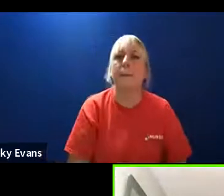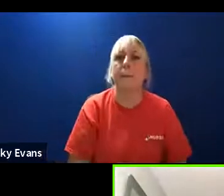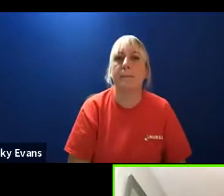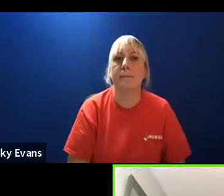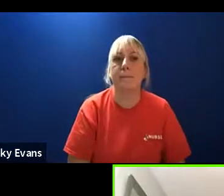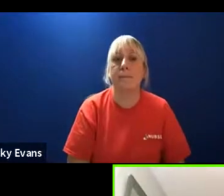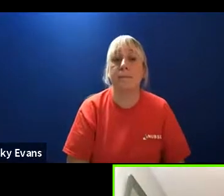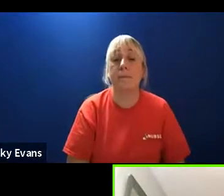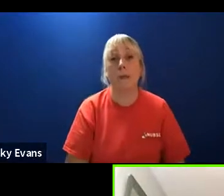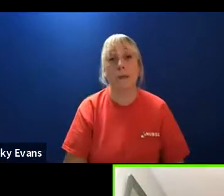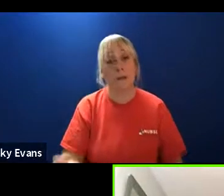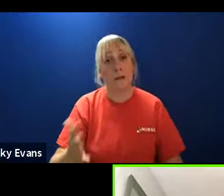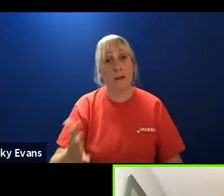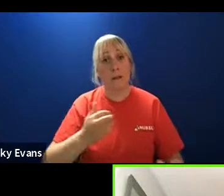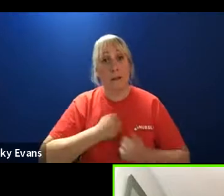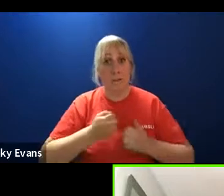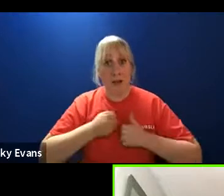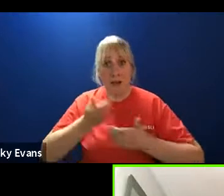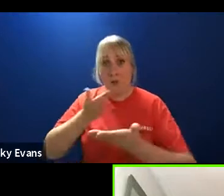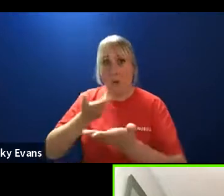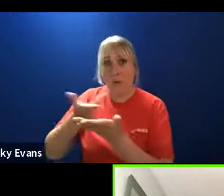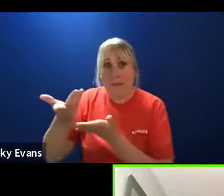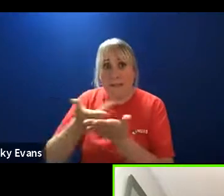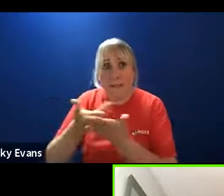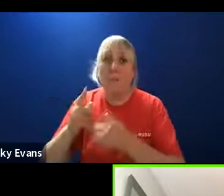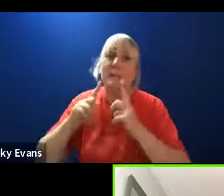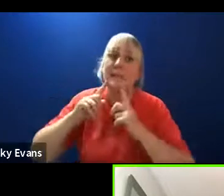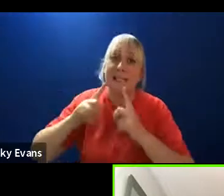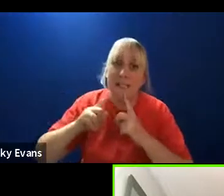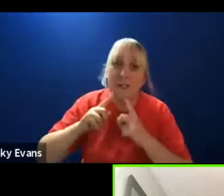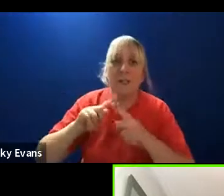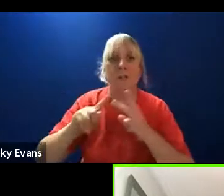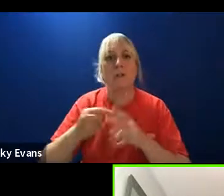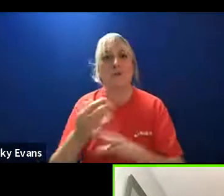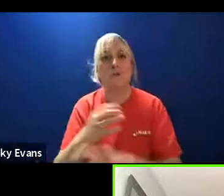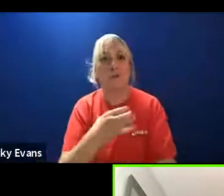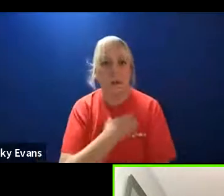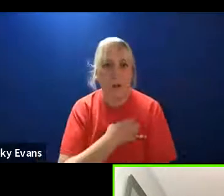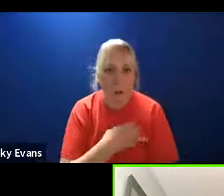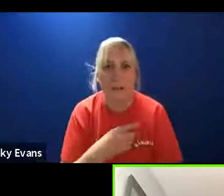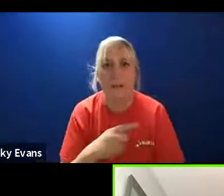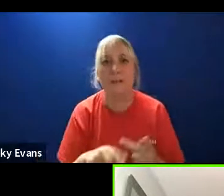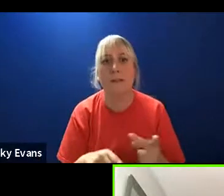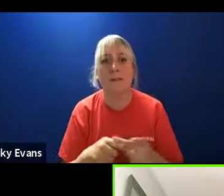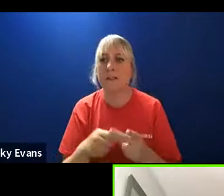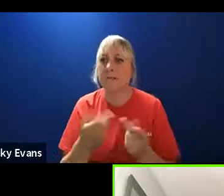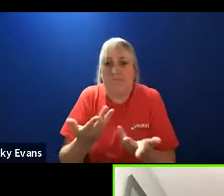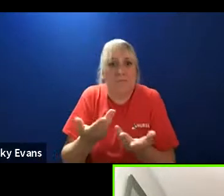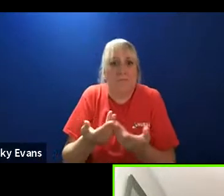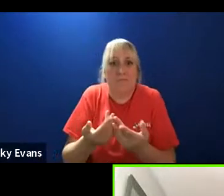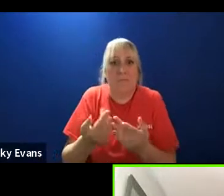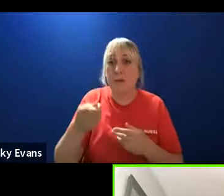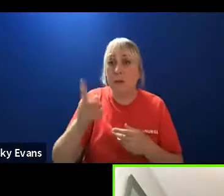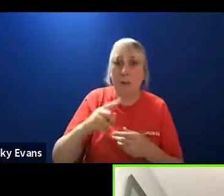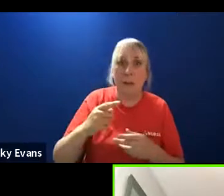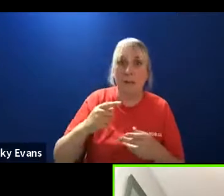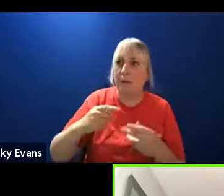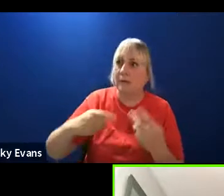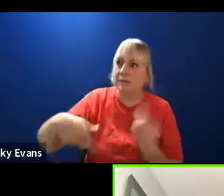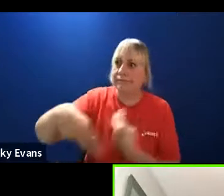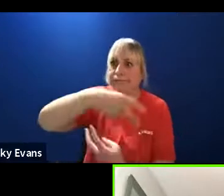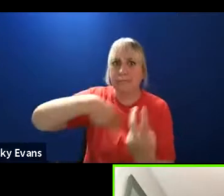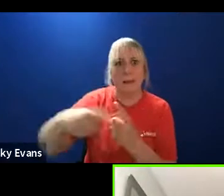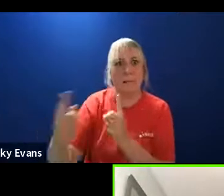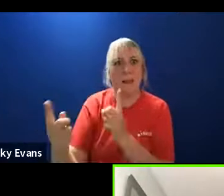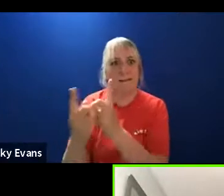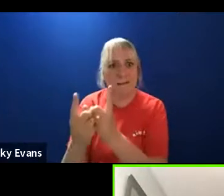my conversations with teachers, trade unionists, ordinary people walking around the street,